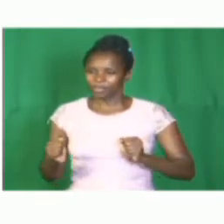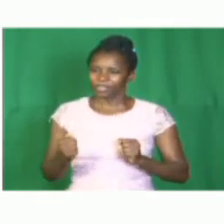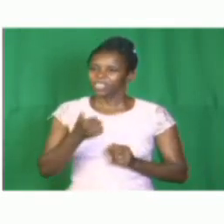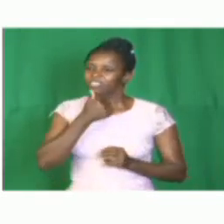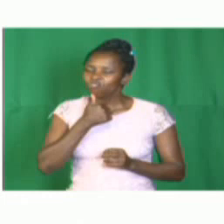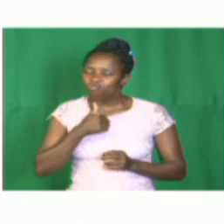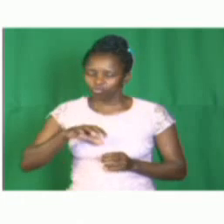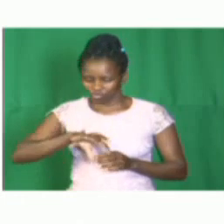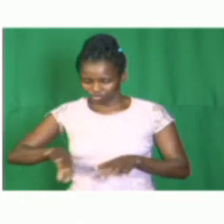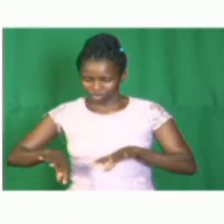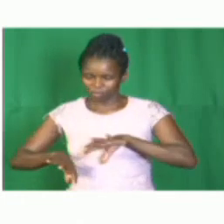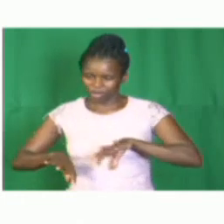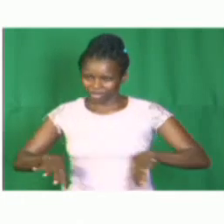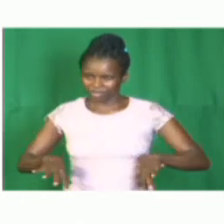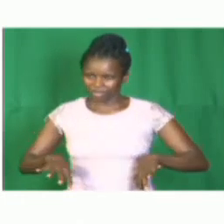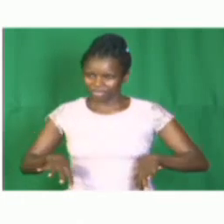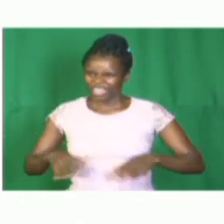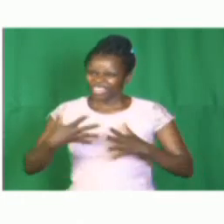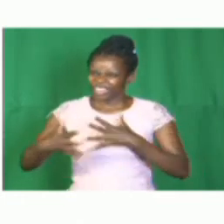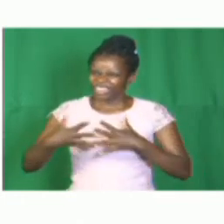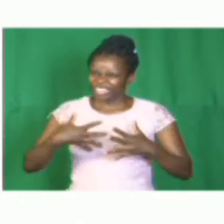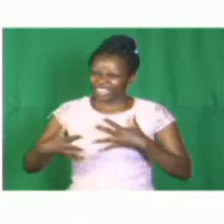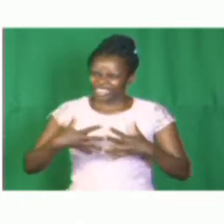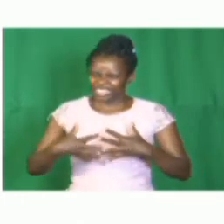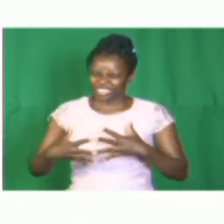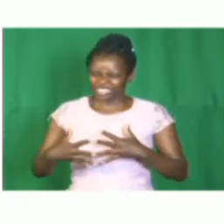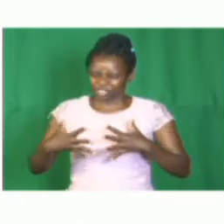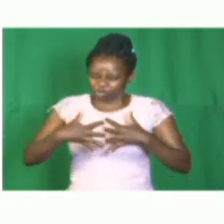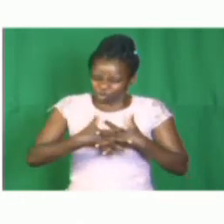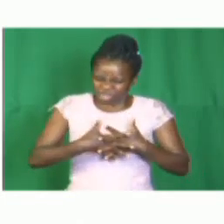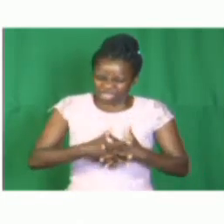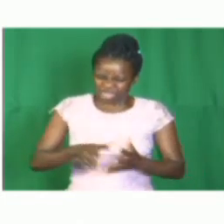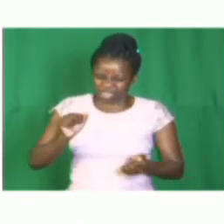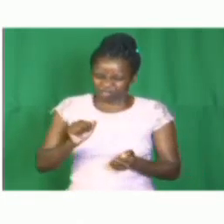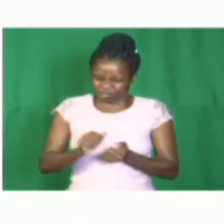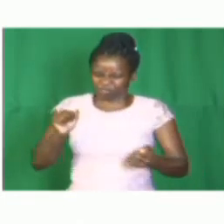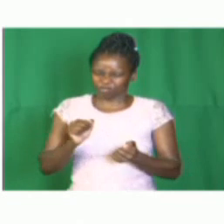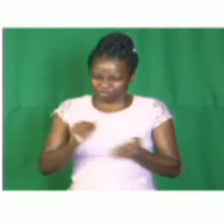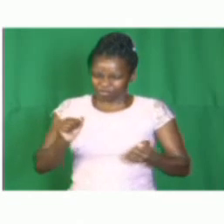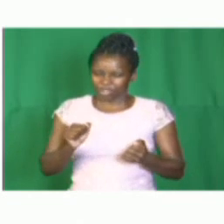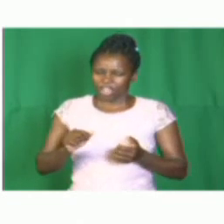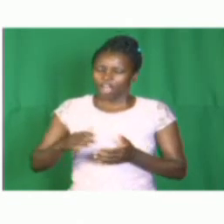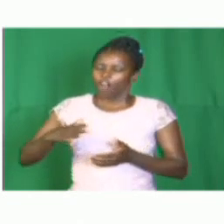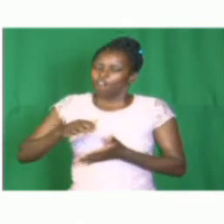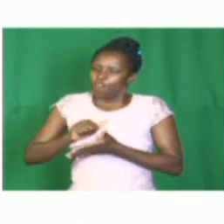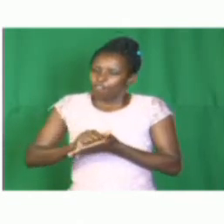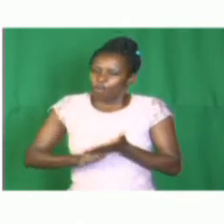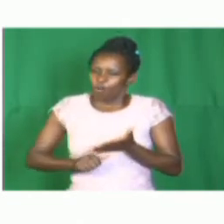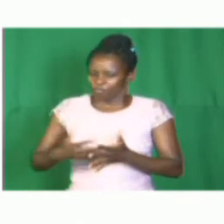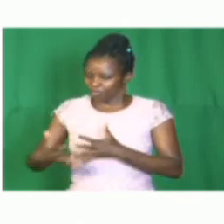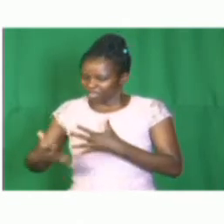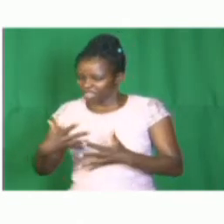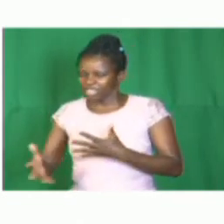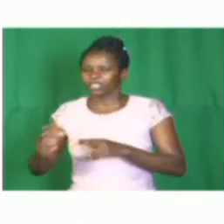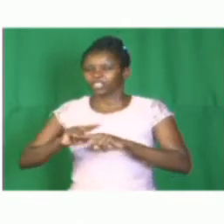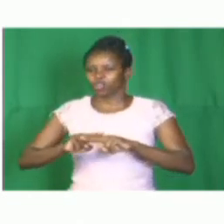to separate magnetic solids from non-magnetic solids. This method